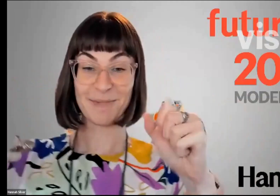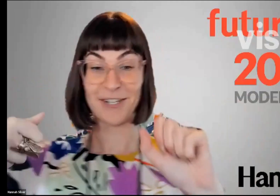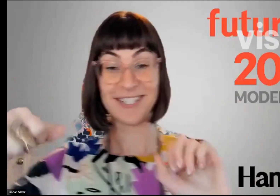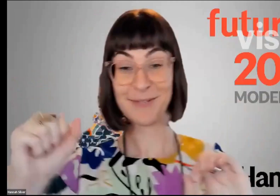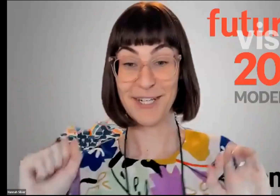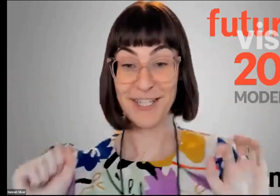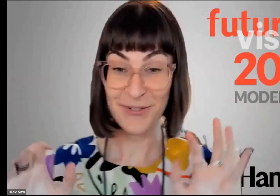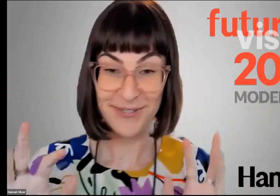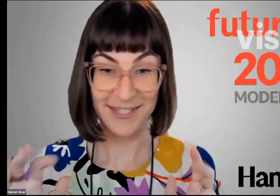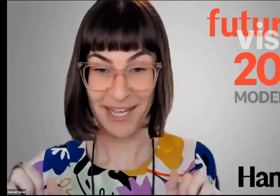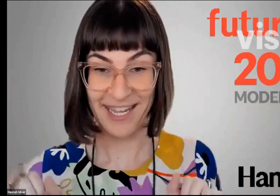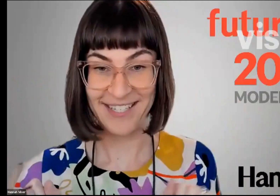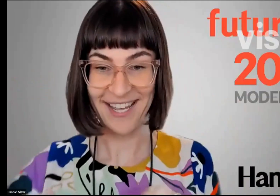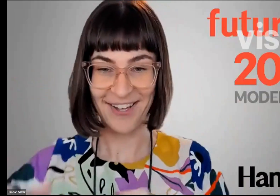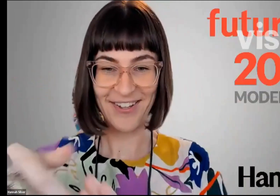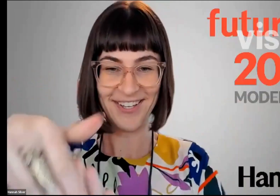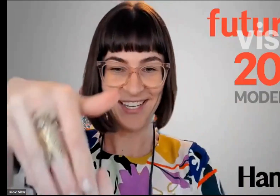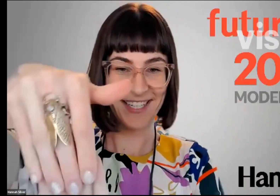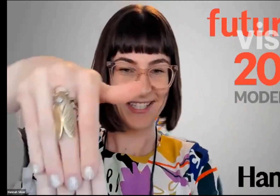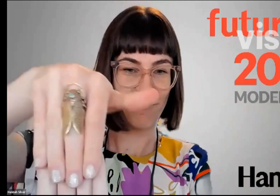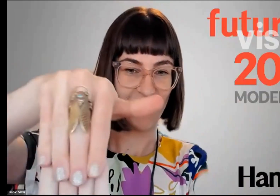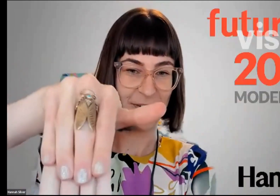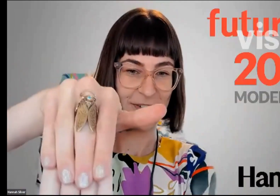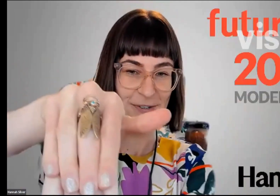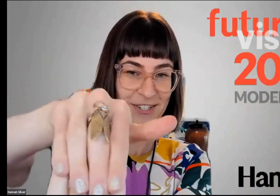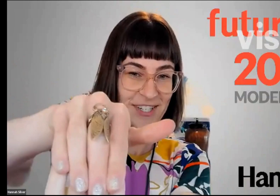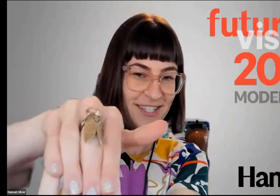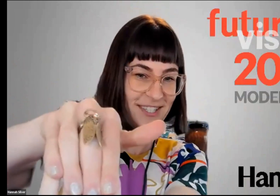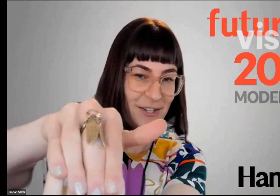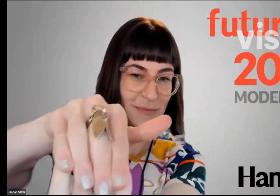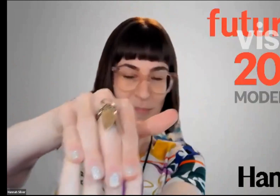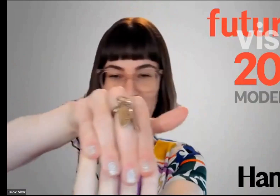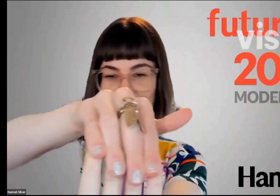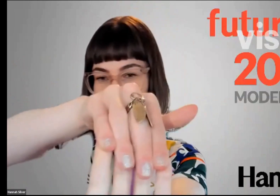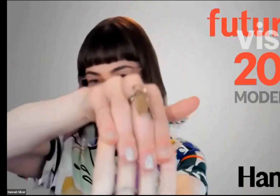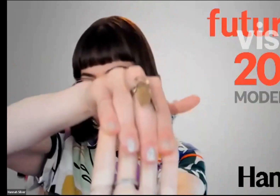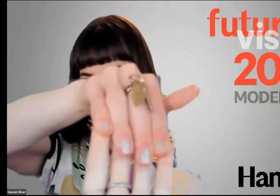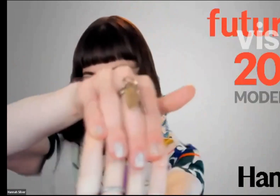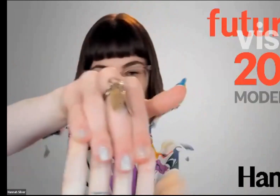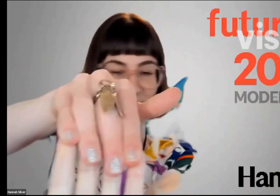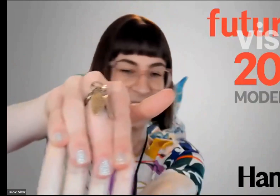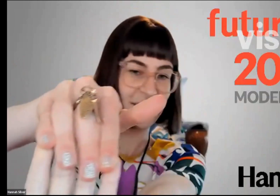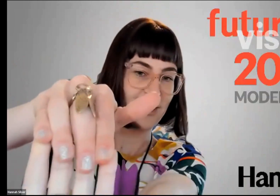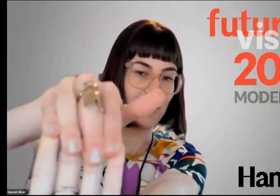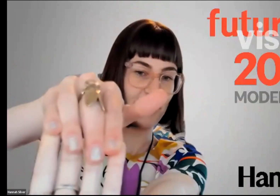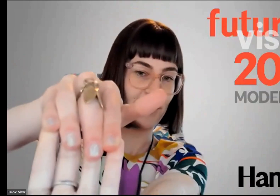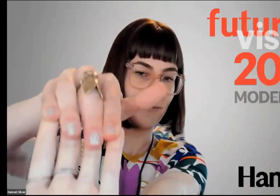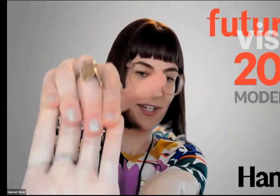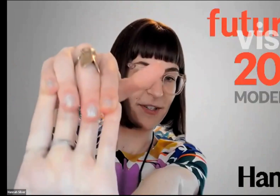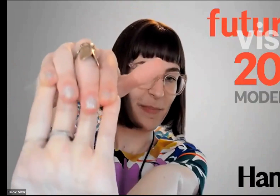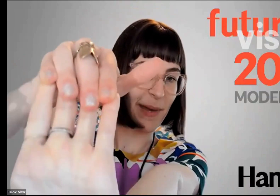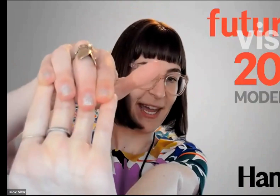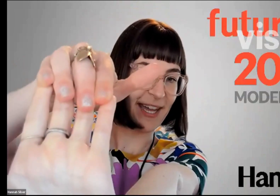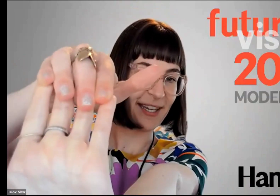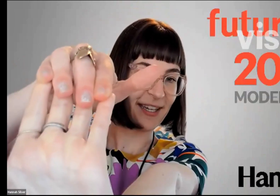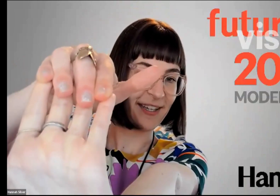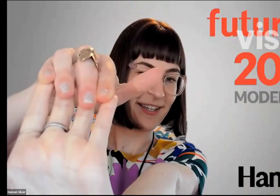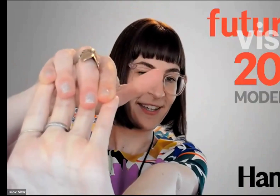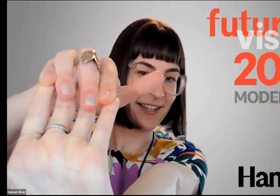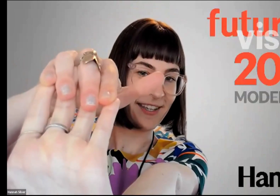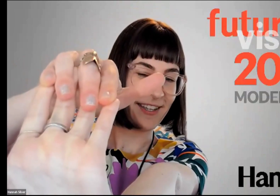then since we're going to do some ASL, some finger stretches. So press your hand towards the screen, pull your fingers